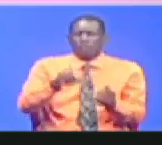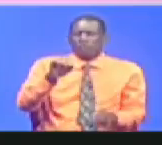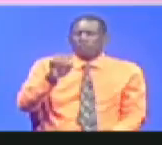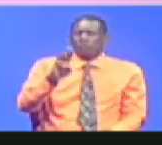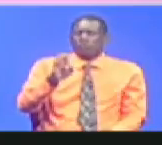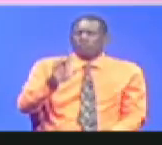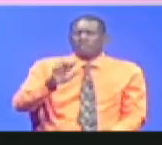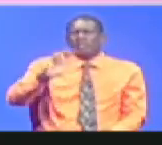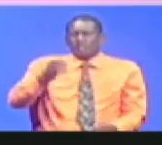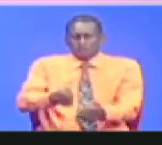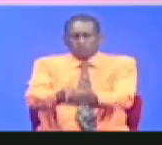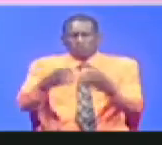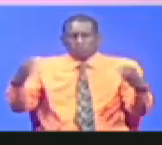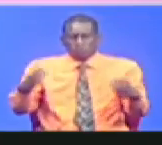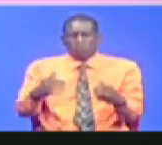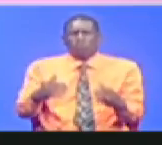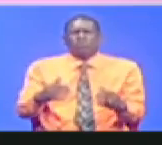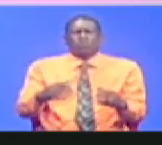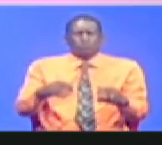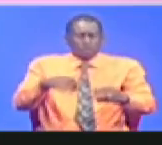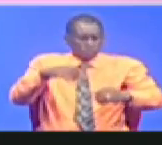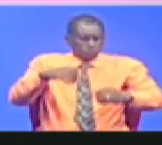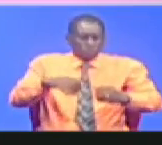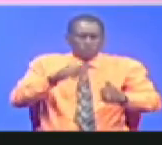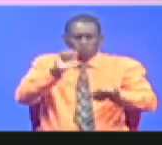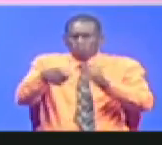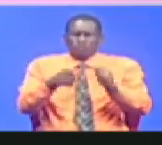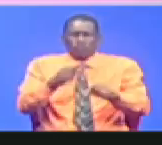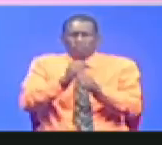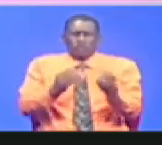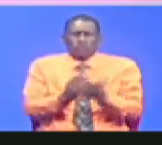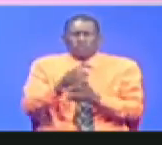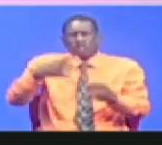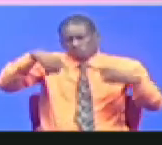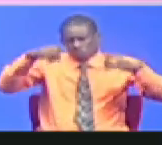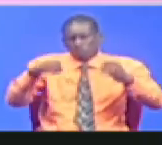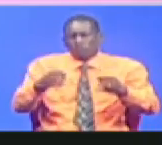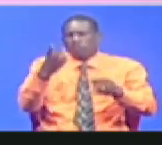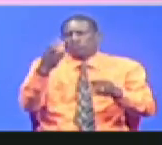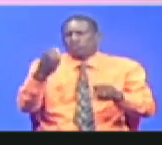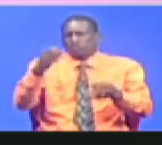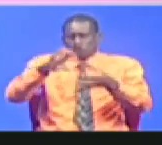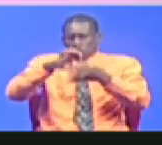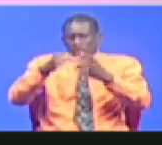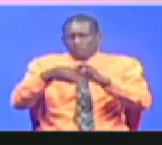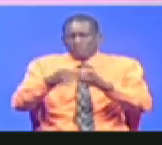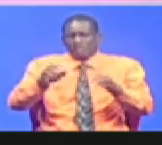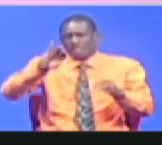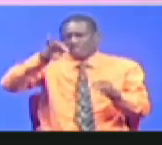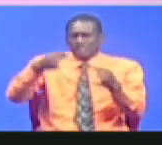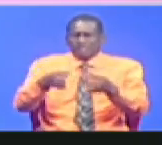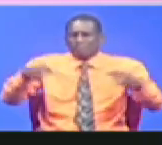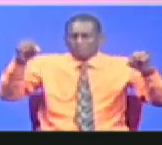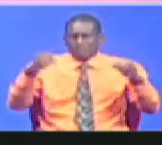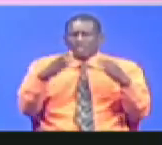Malkia Strikers will go all out to ensure they qualify for the 2020 Olympics in Japan. This according to head coach Paul Bitok, who is expected to